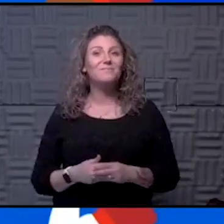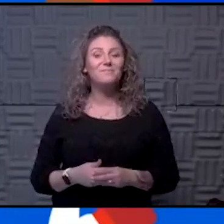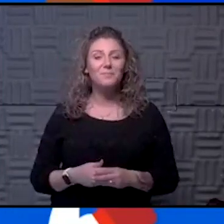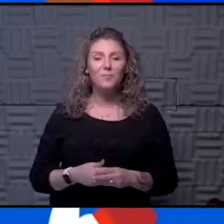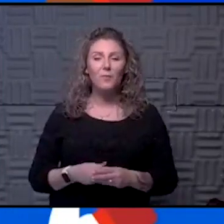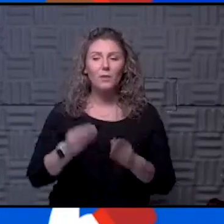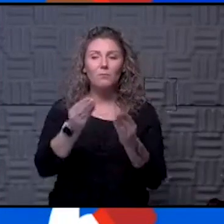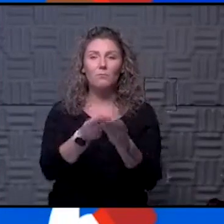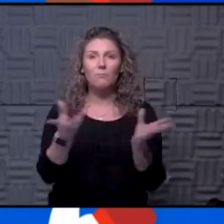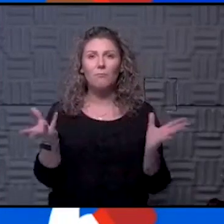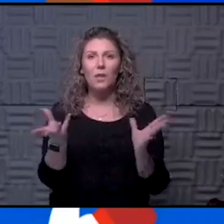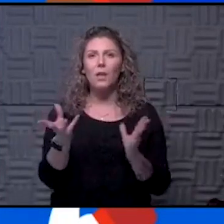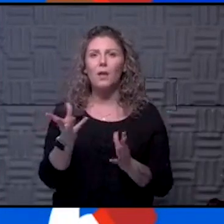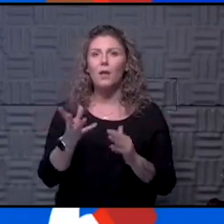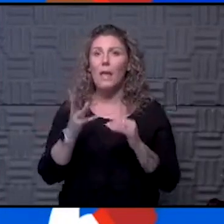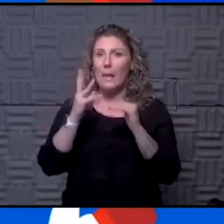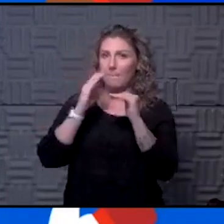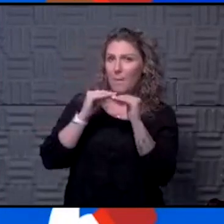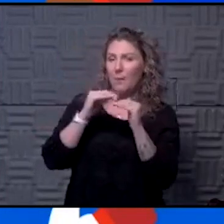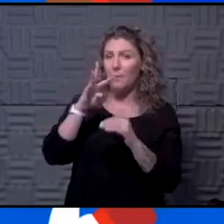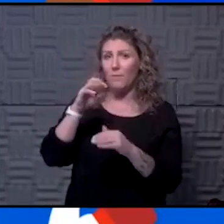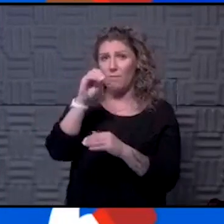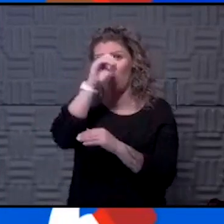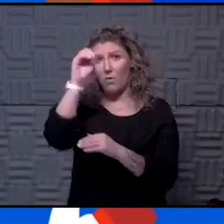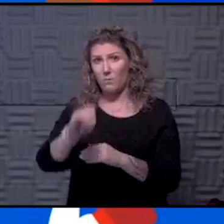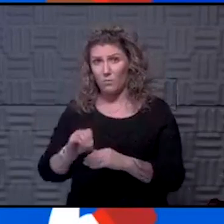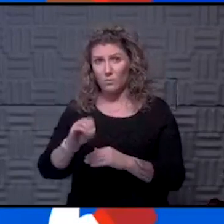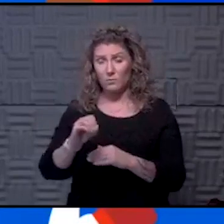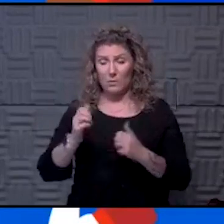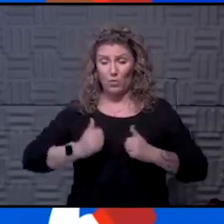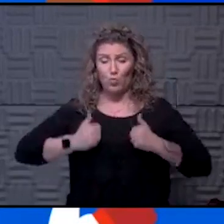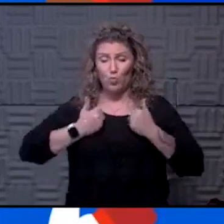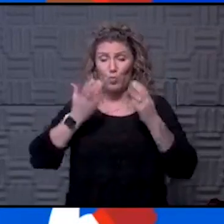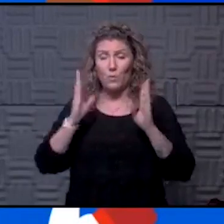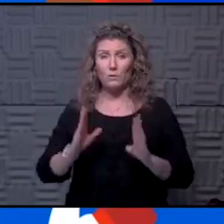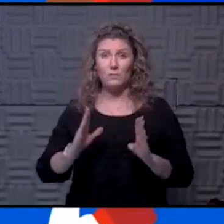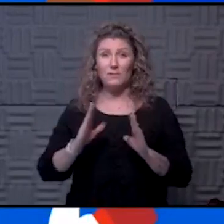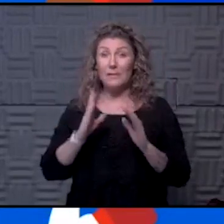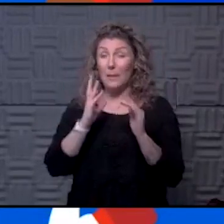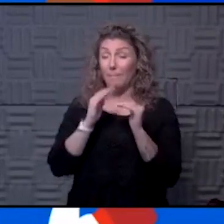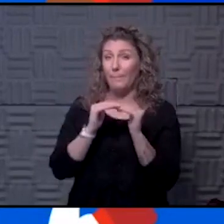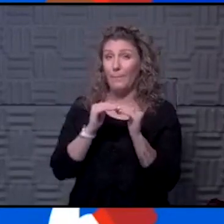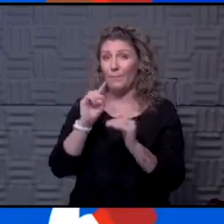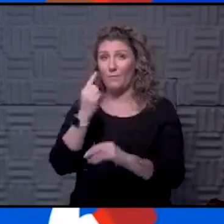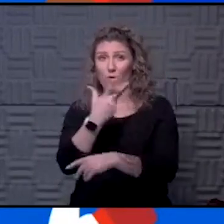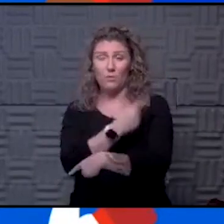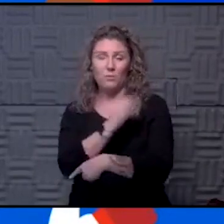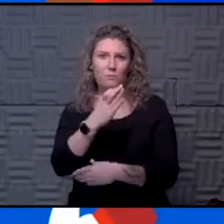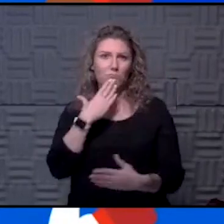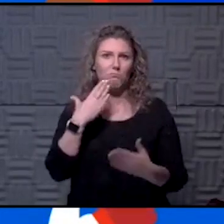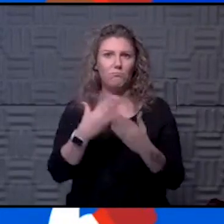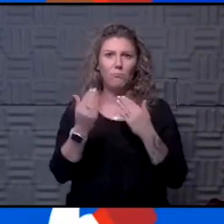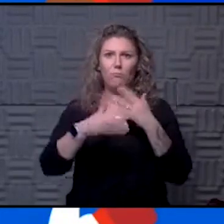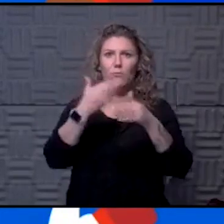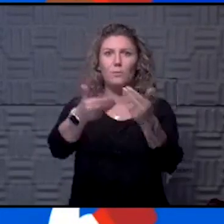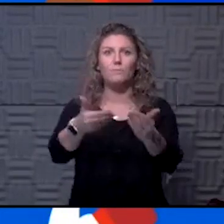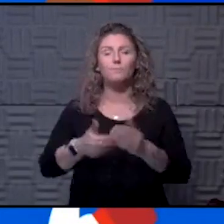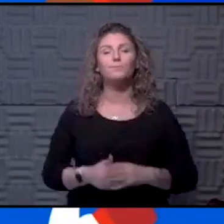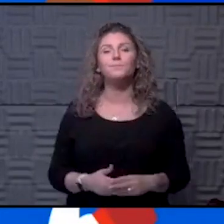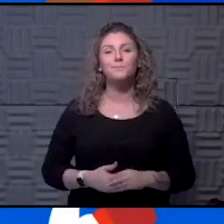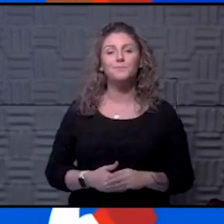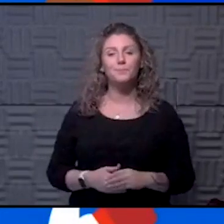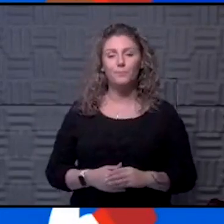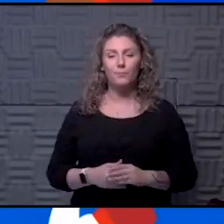least 40% of our residents at least the first dose, which is good progress. So some of